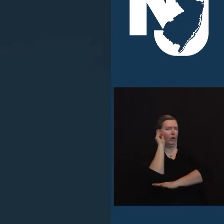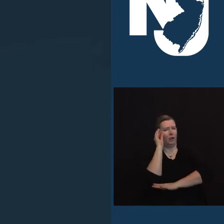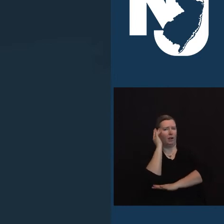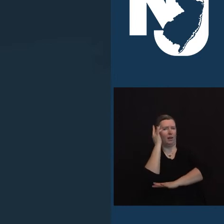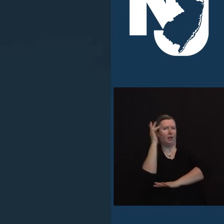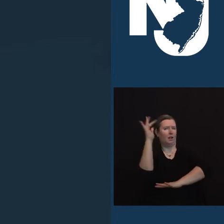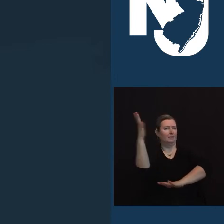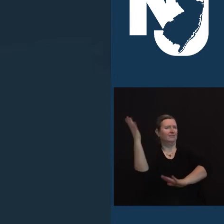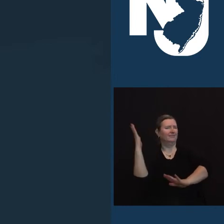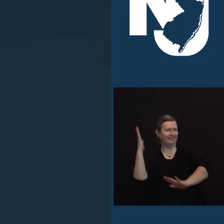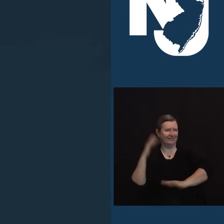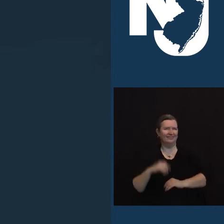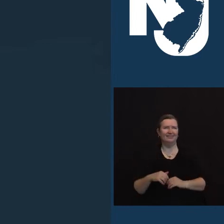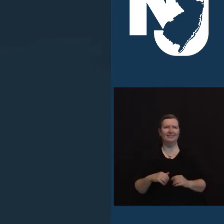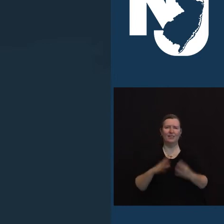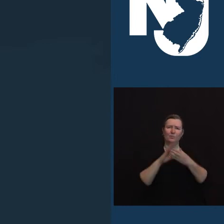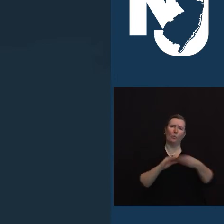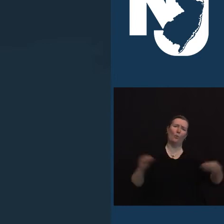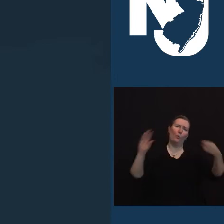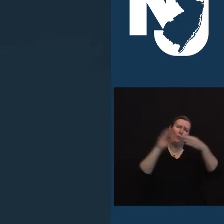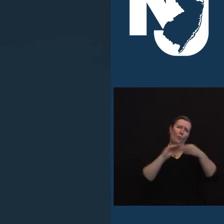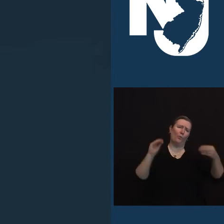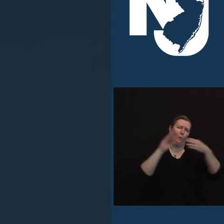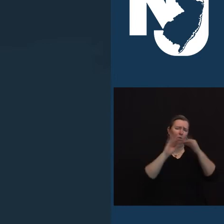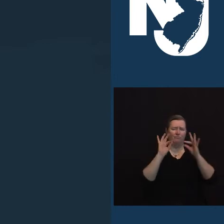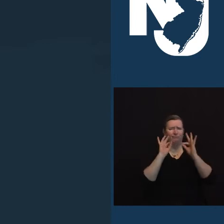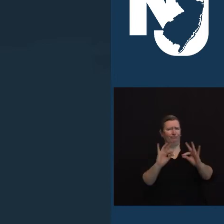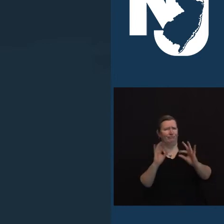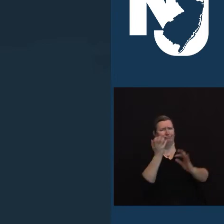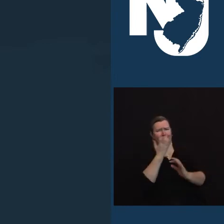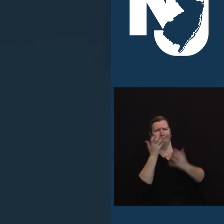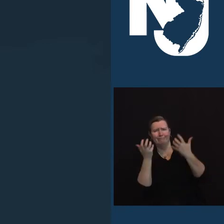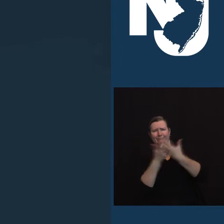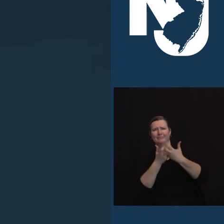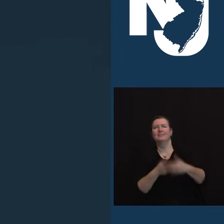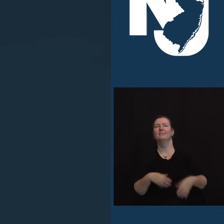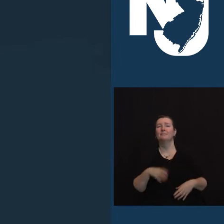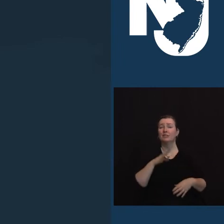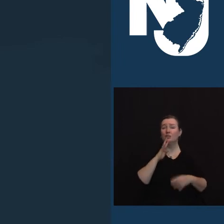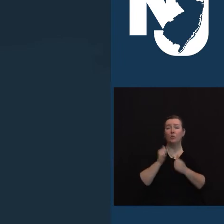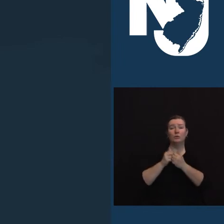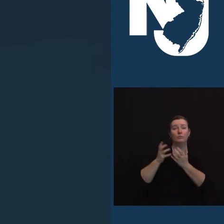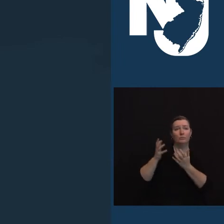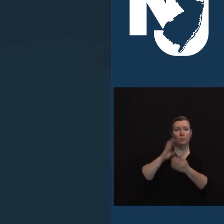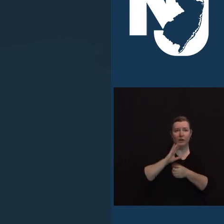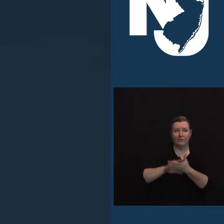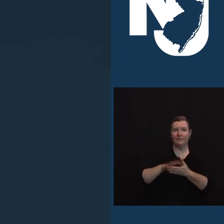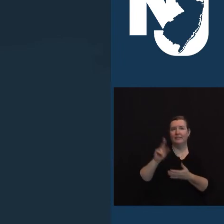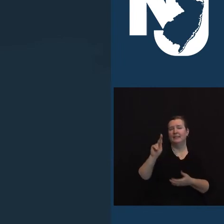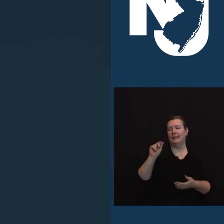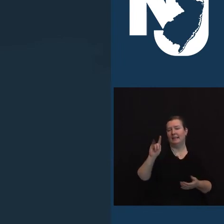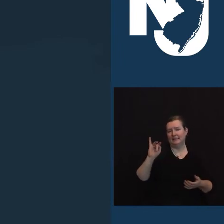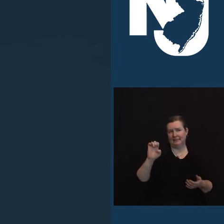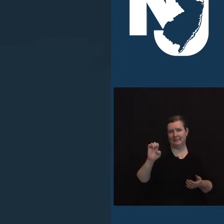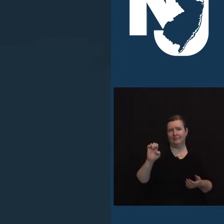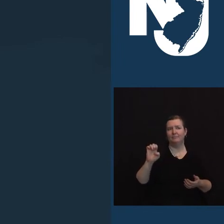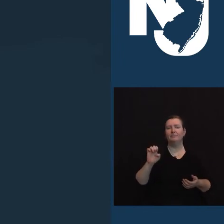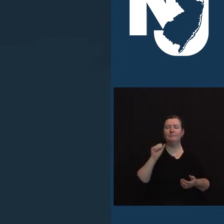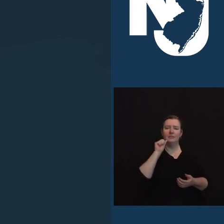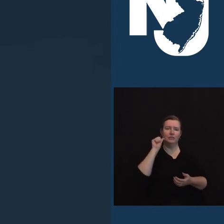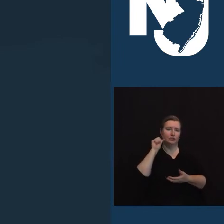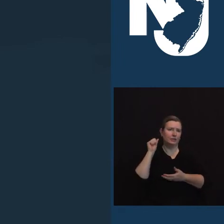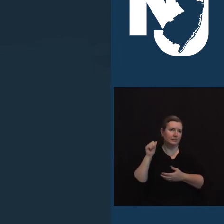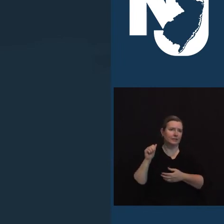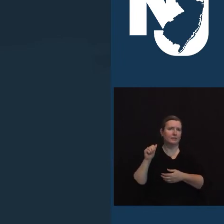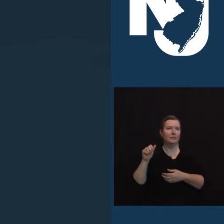well-timed story. I had the honor of speaking with his wife, Katie, yesterday, as well as their son, Jack, who is the next Barnes